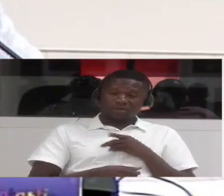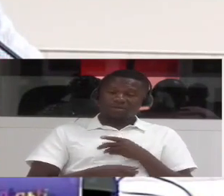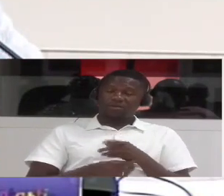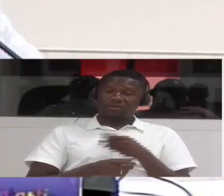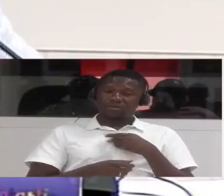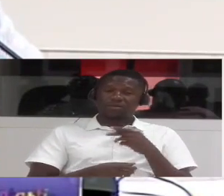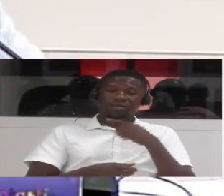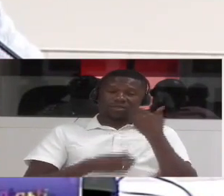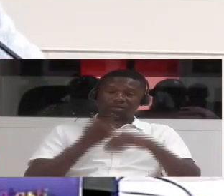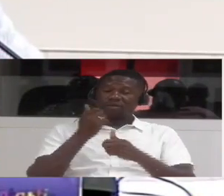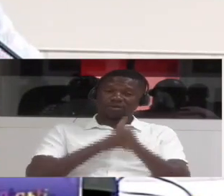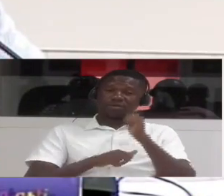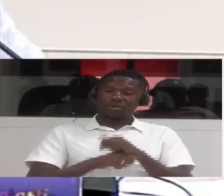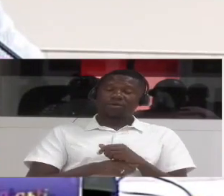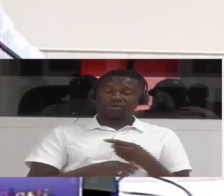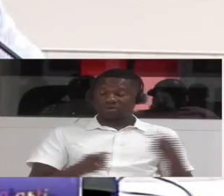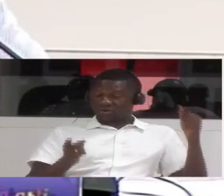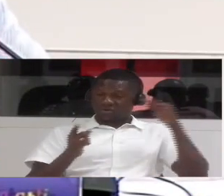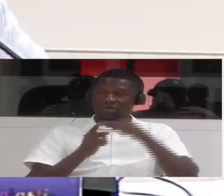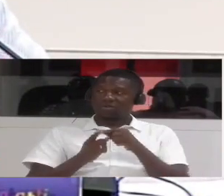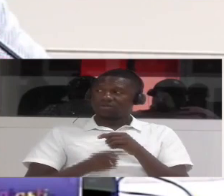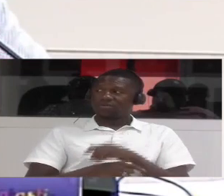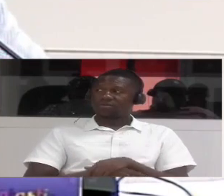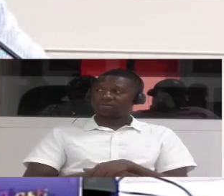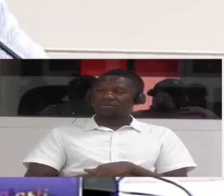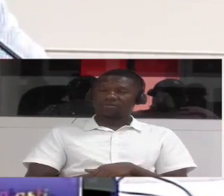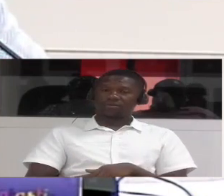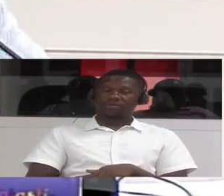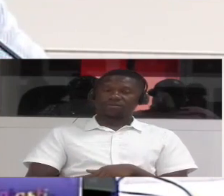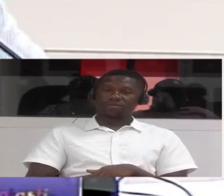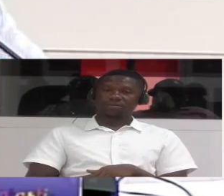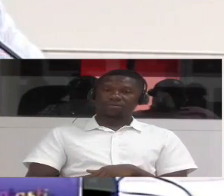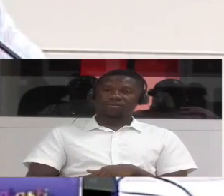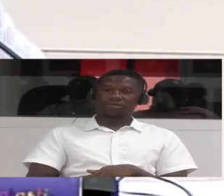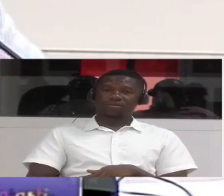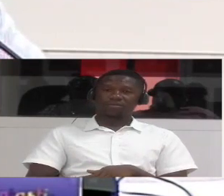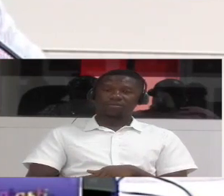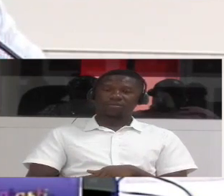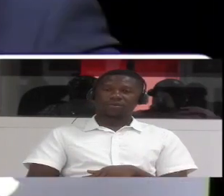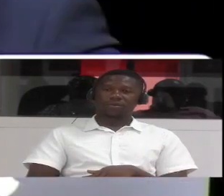he never came back until. Oh, yeah.